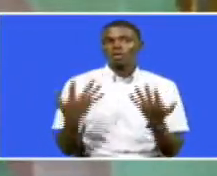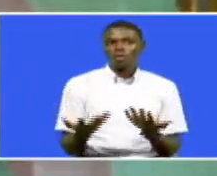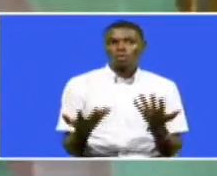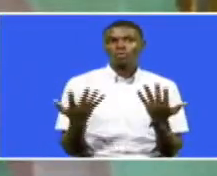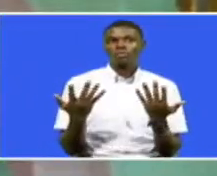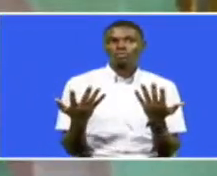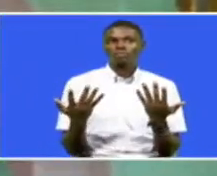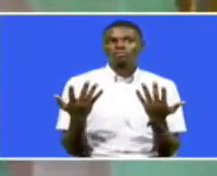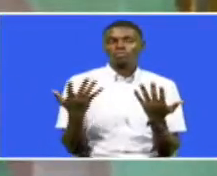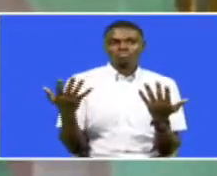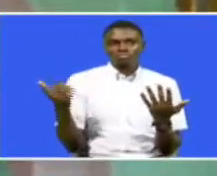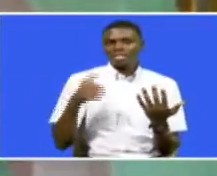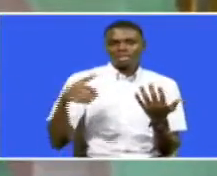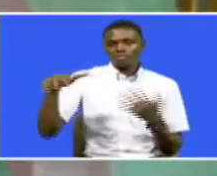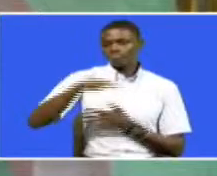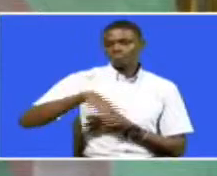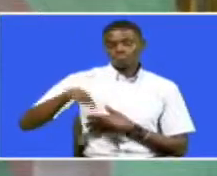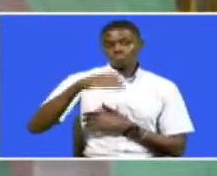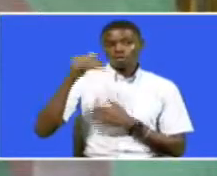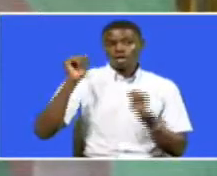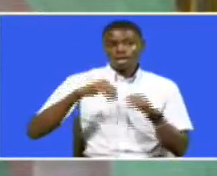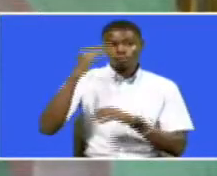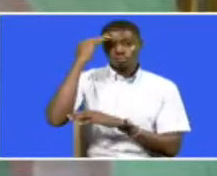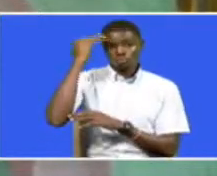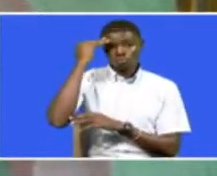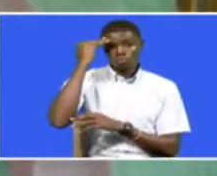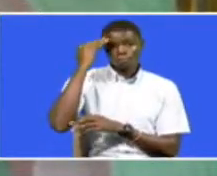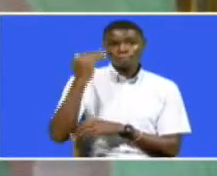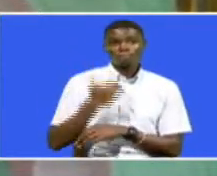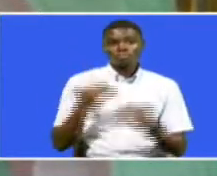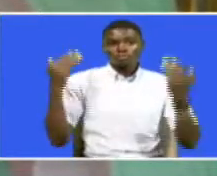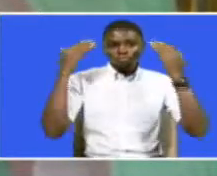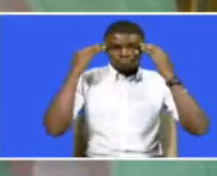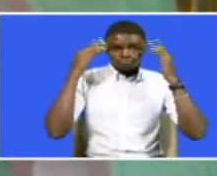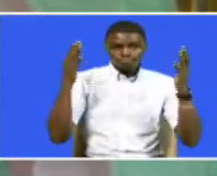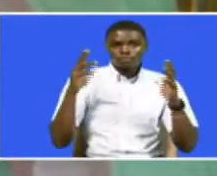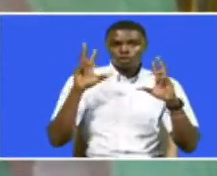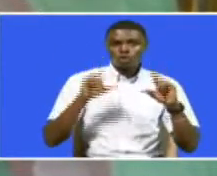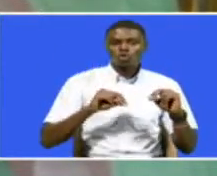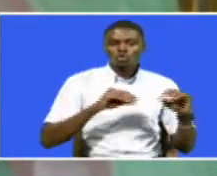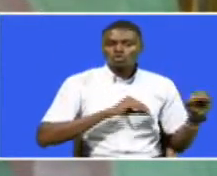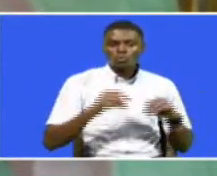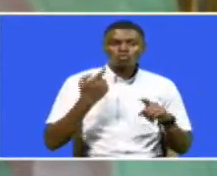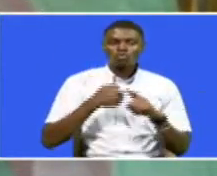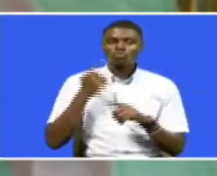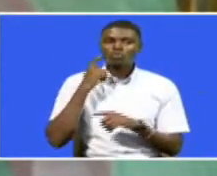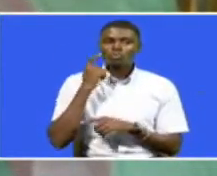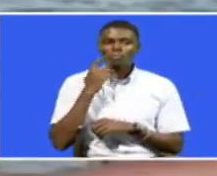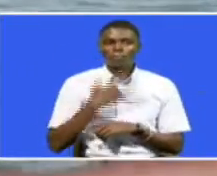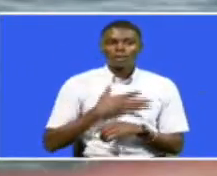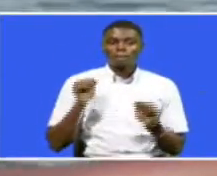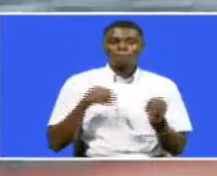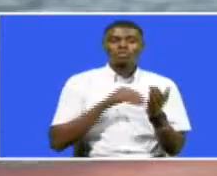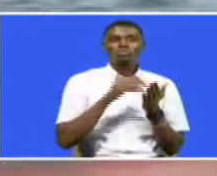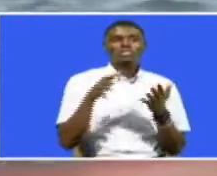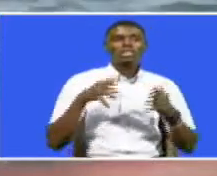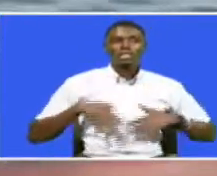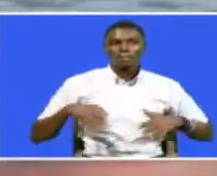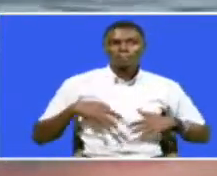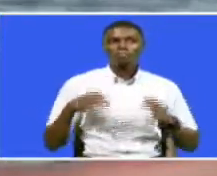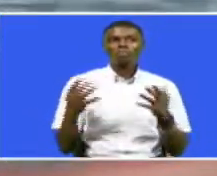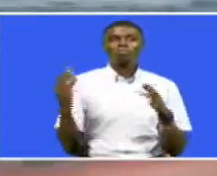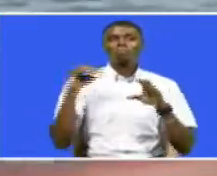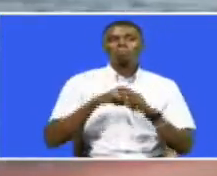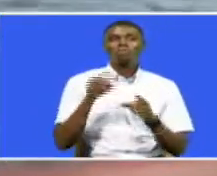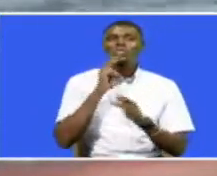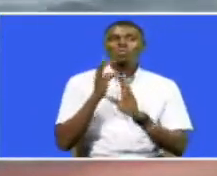or whichever landing site. So I'm able to know. I don't necessarily have to move from my shop. I can send those people and tell them, put them